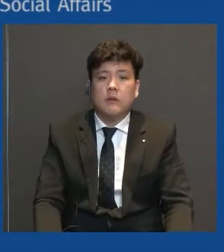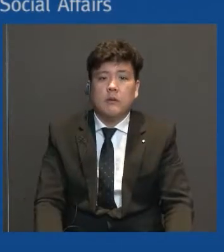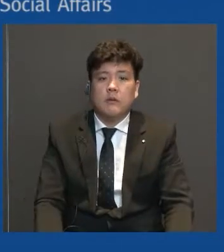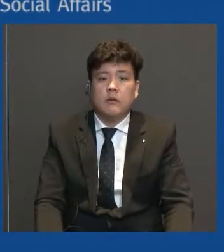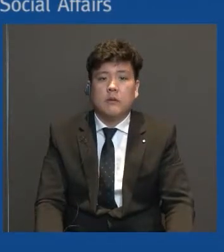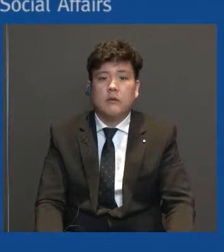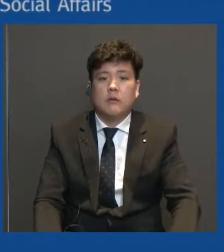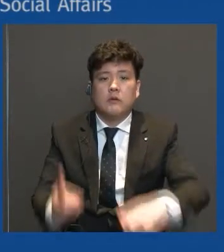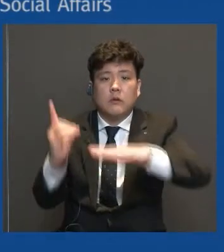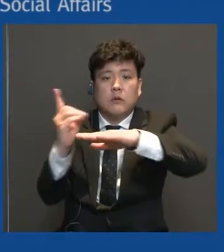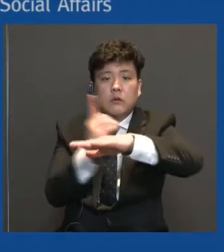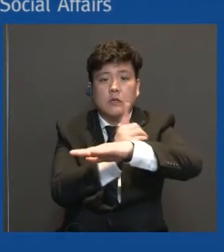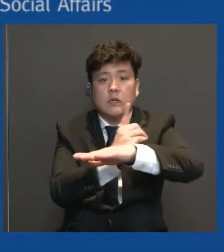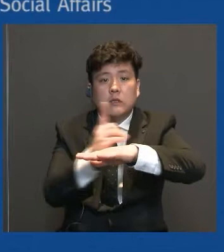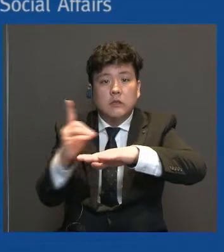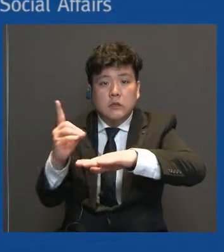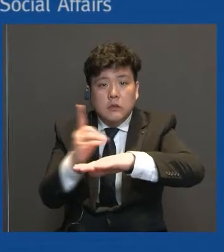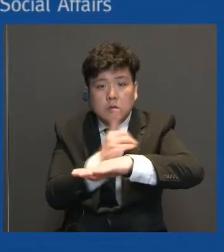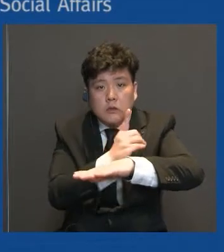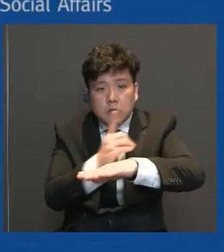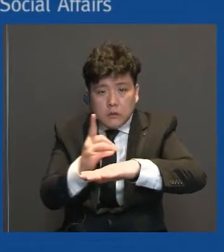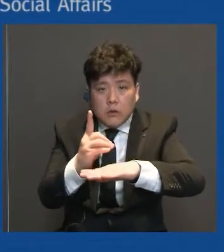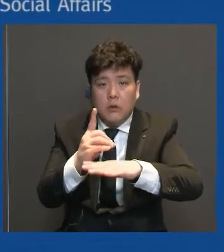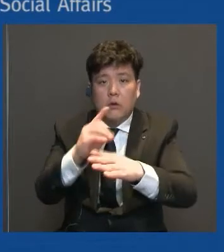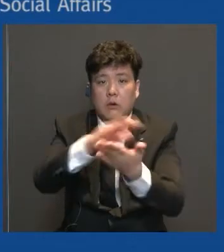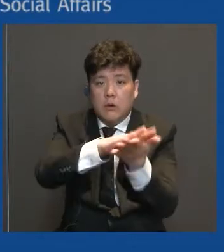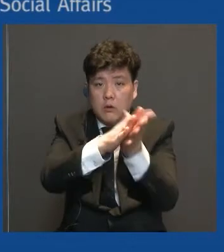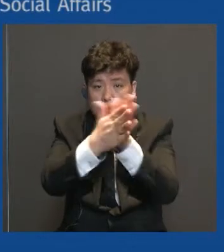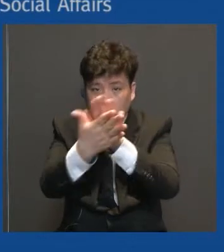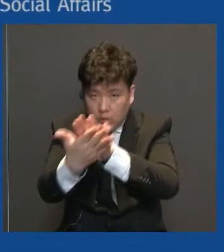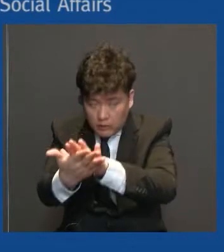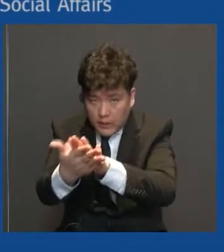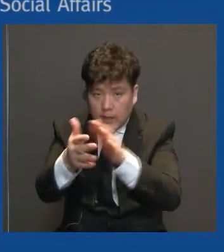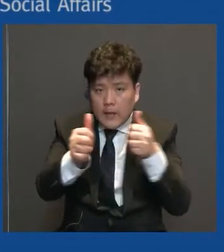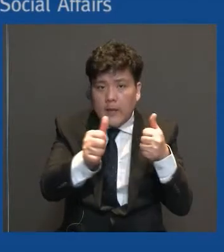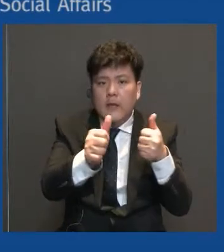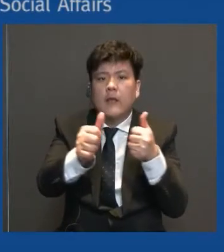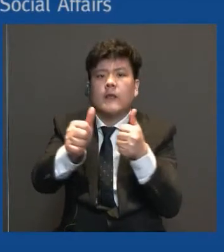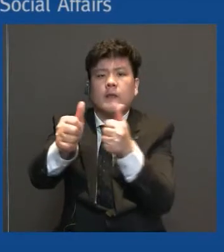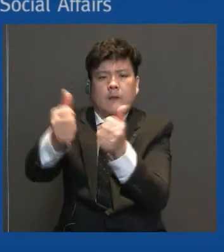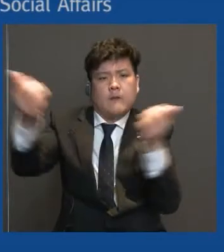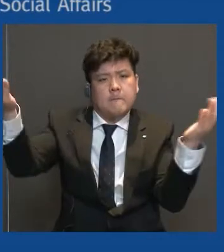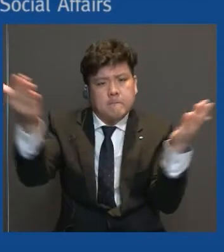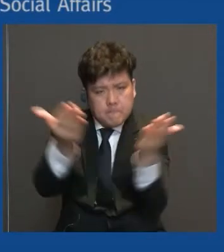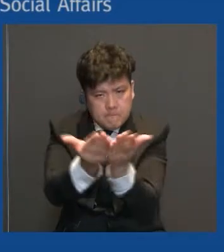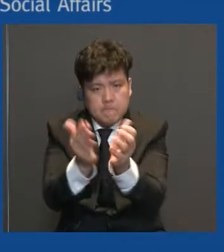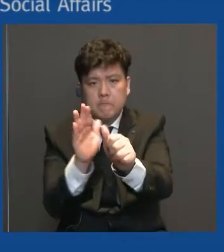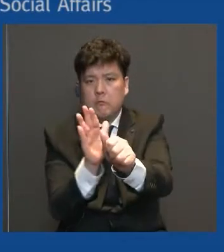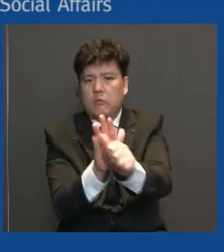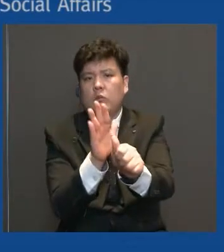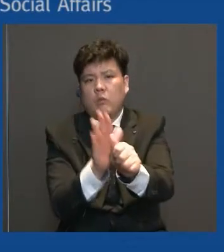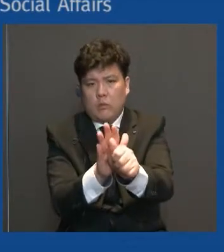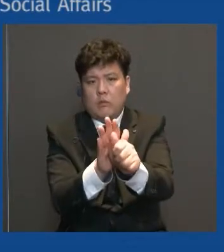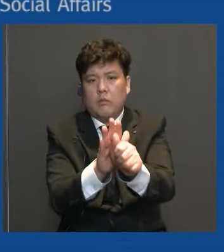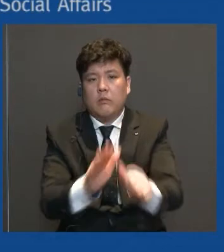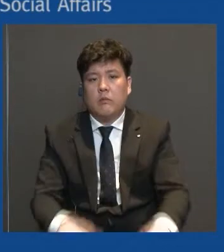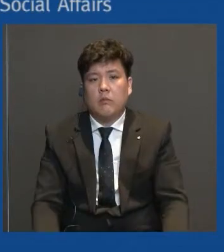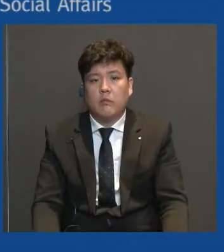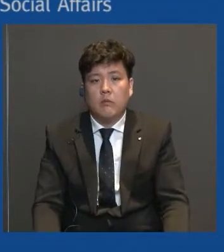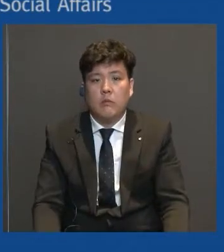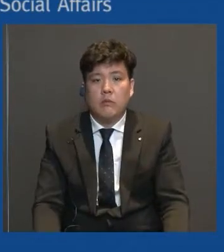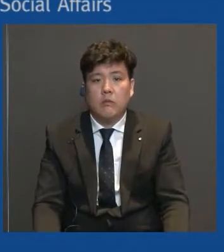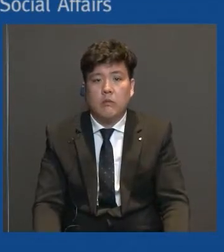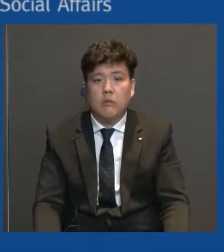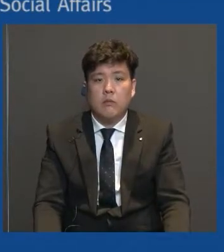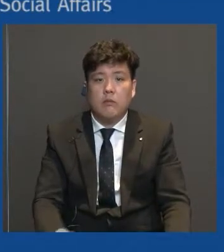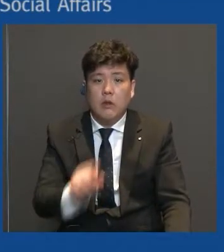the meantime, governments and service providers should communicate through various outlets beyond